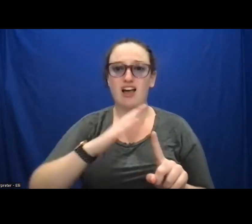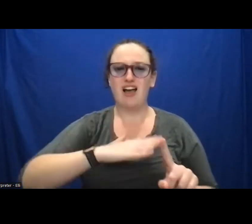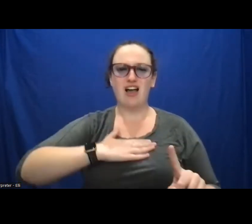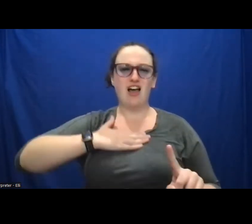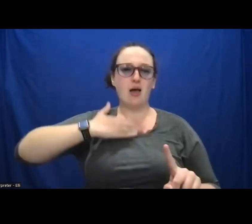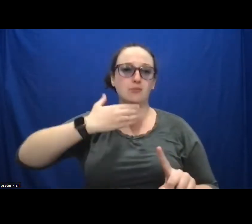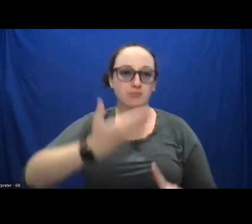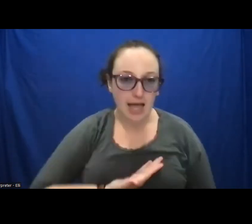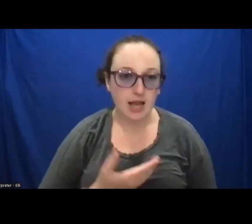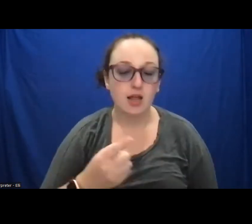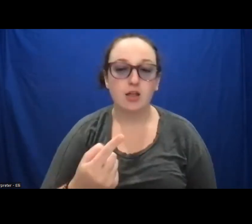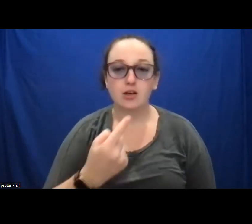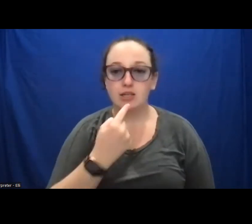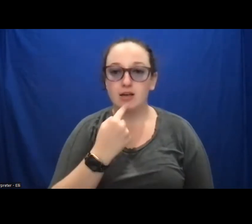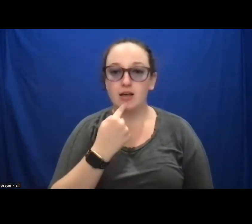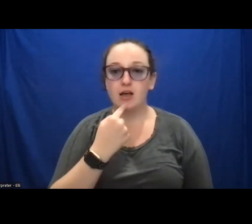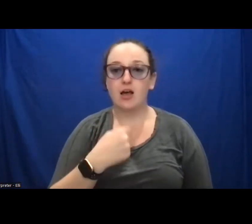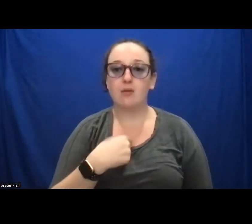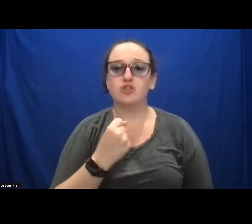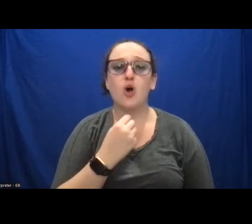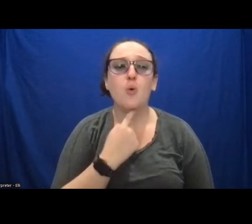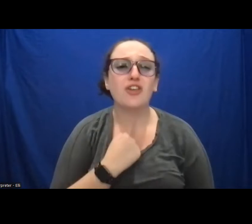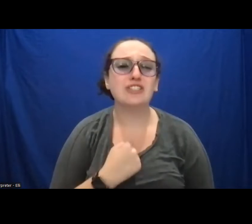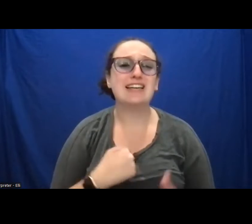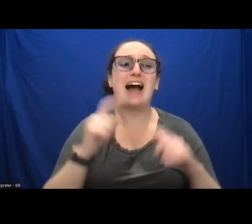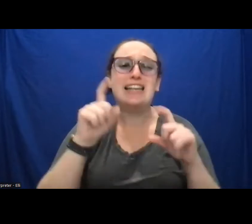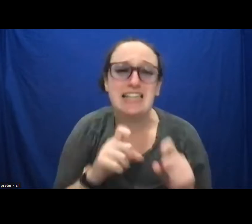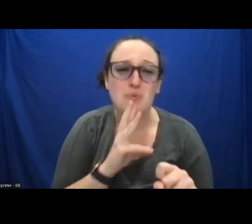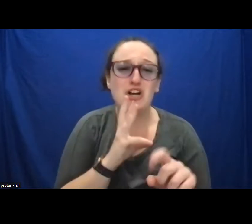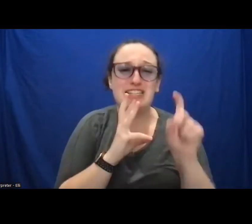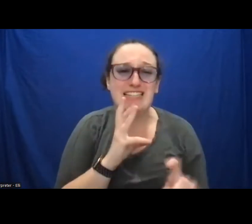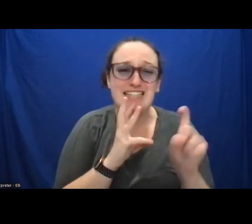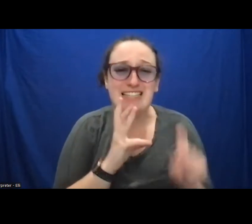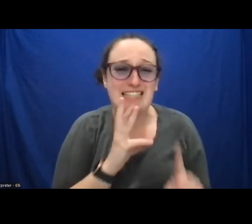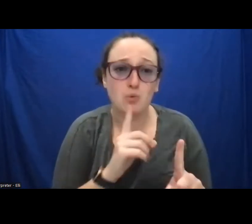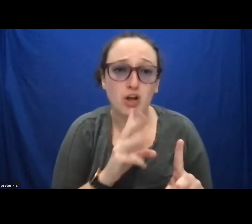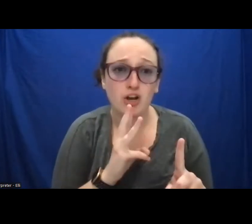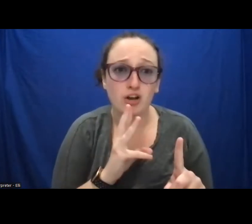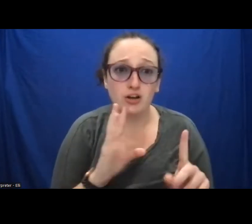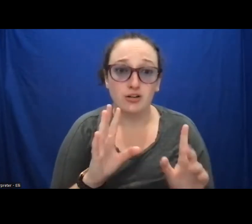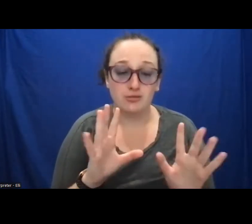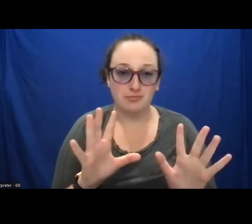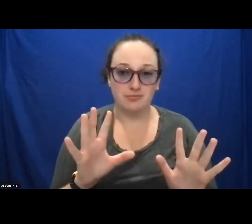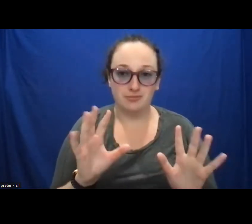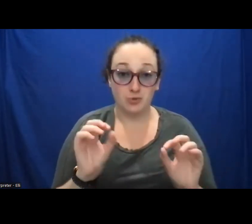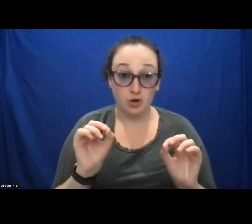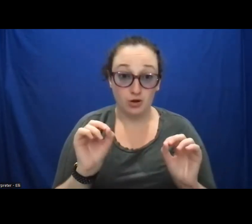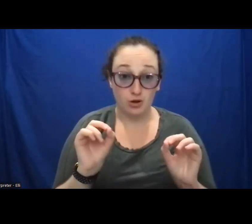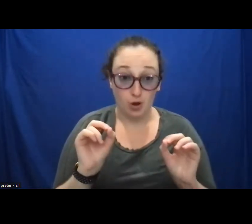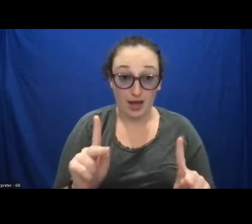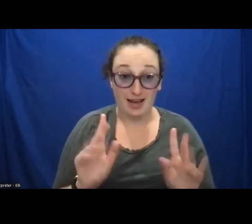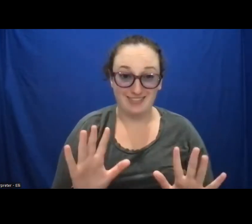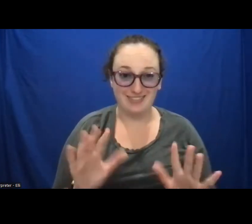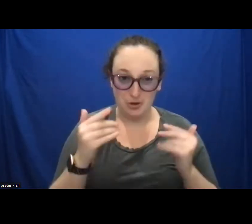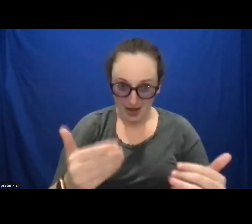saying, I'm so thirsty, I just need a sip of water, I just need a sip of water, that's going to come before